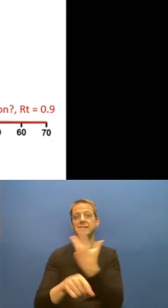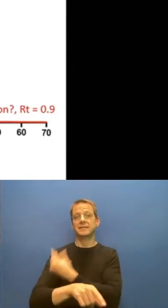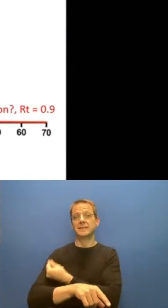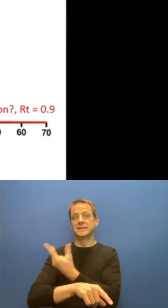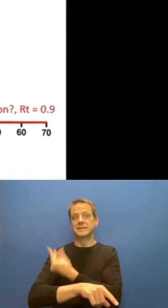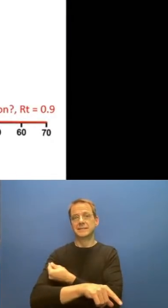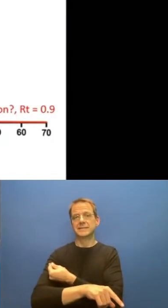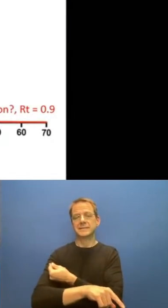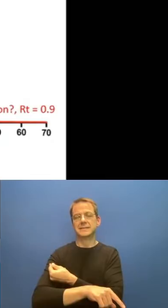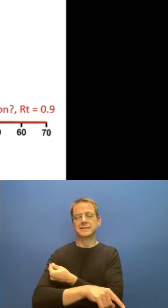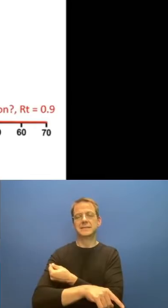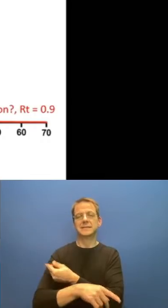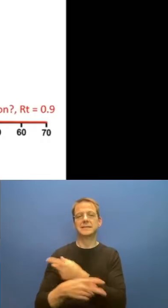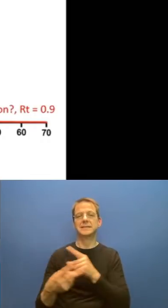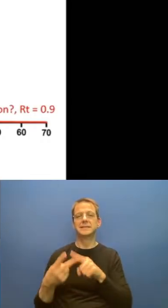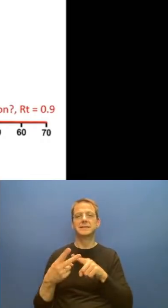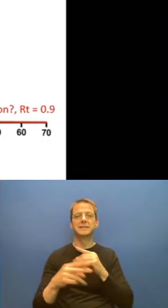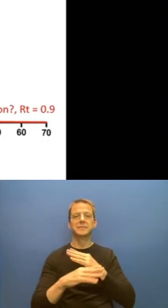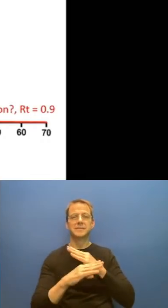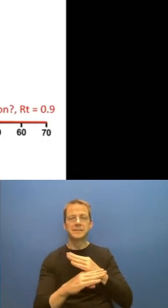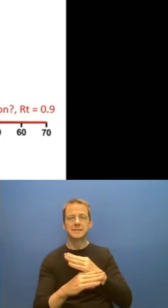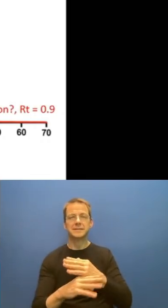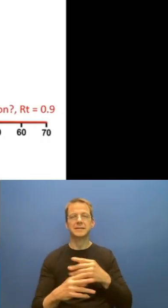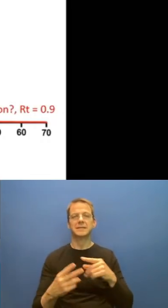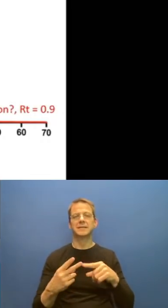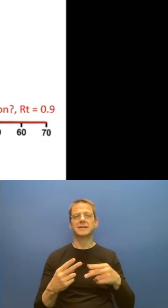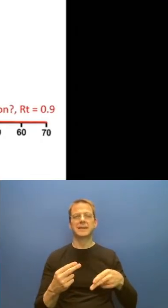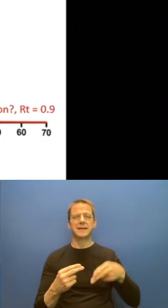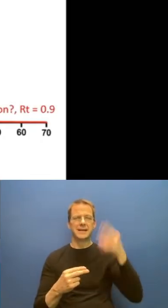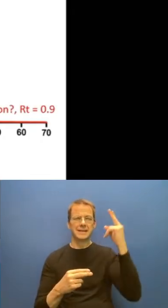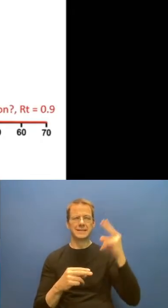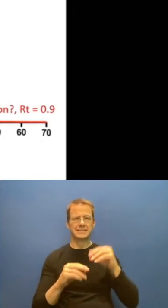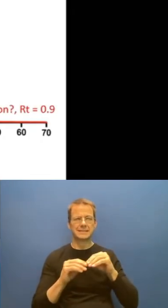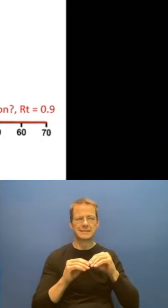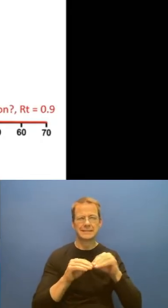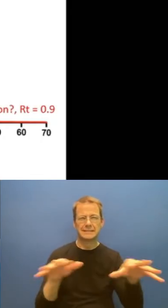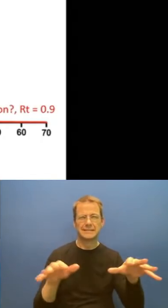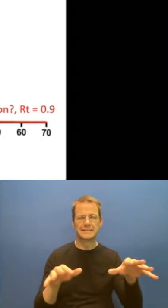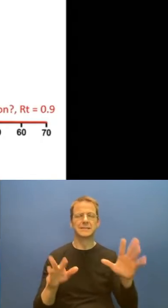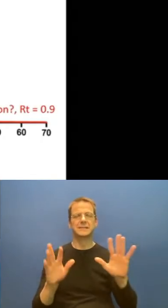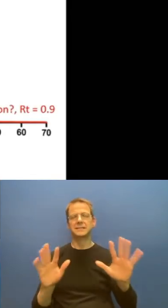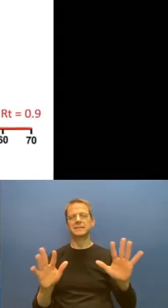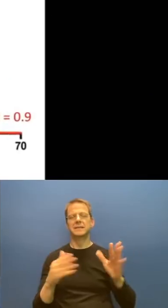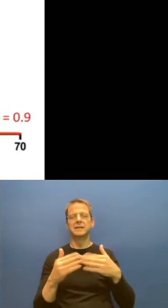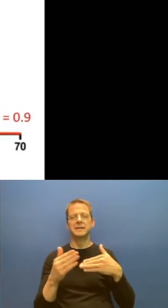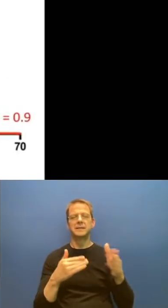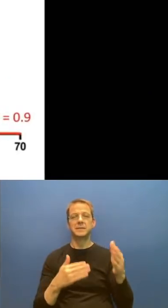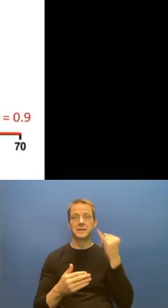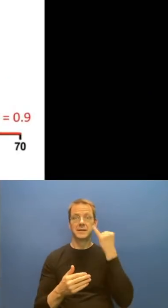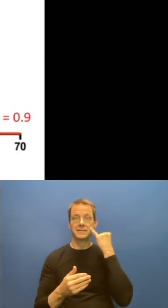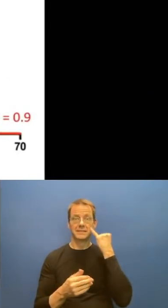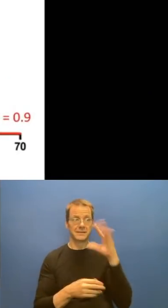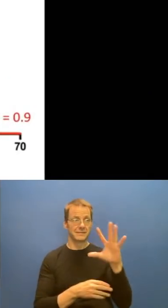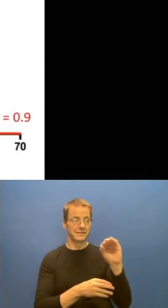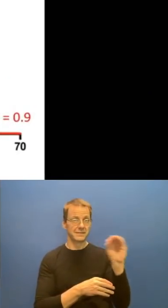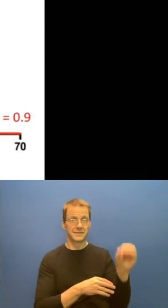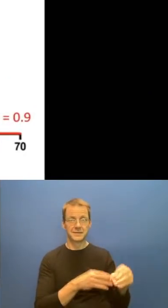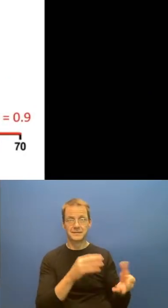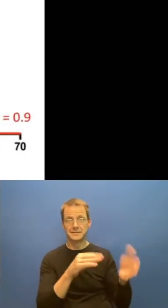But anyway, if it would be 50% more transmissible, then we could have situation like on the left side of the graph.